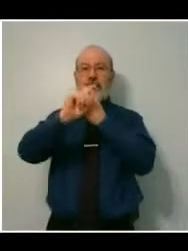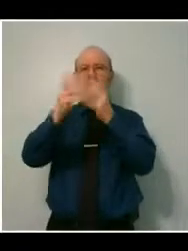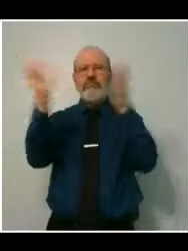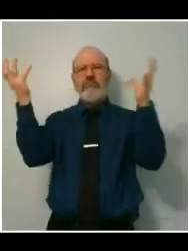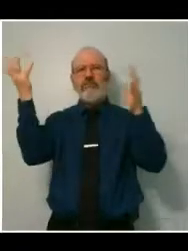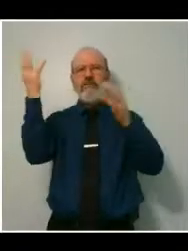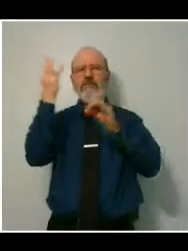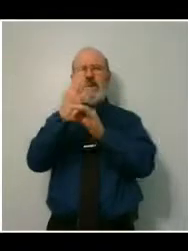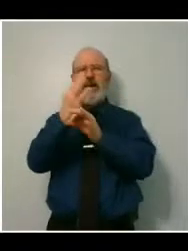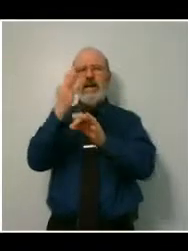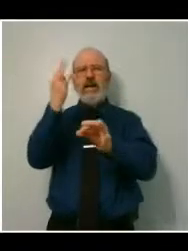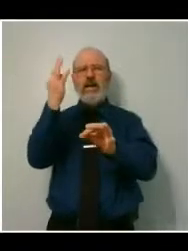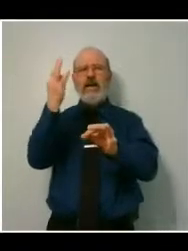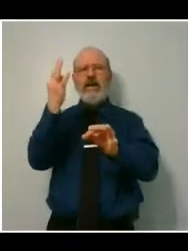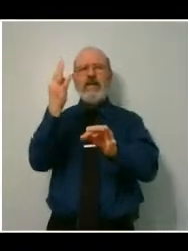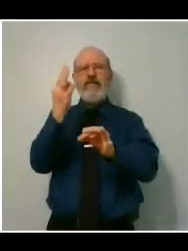so